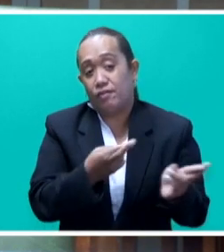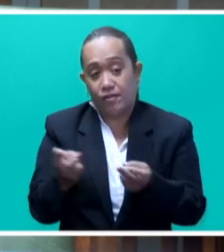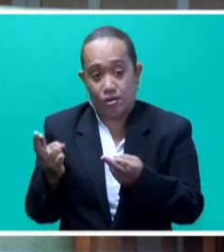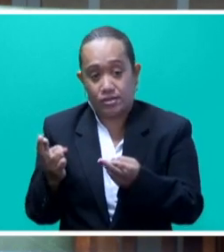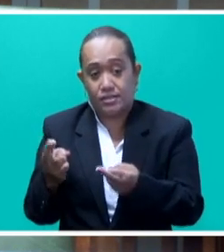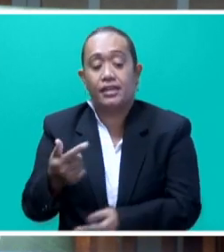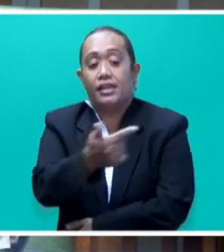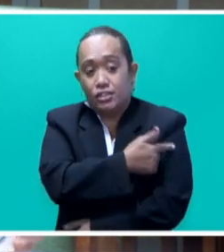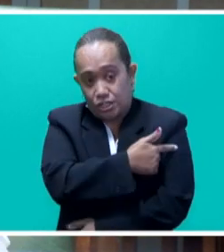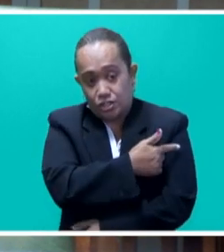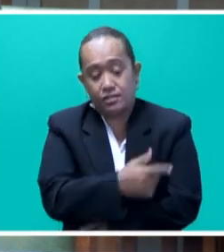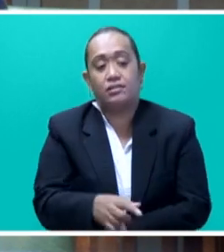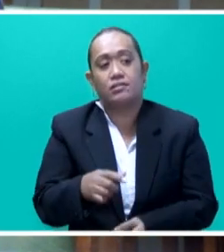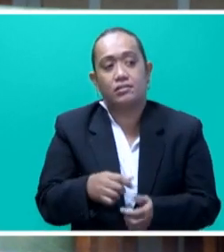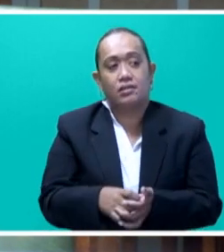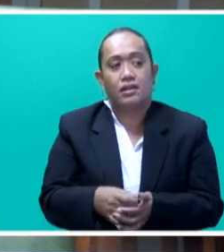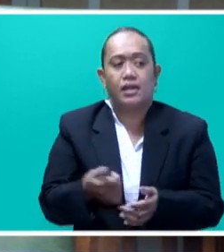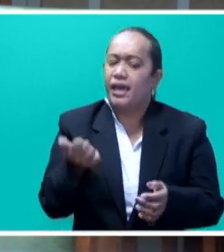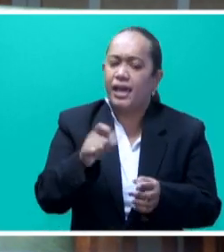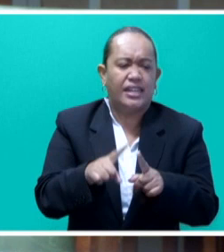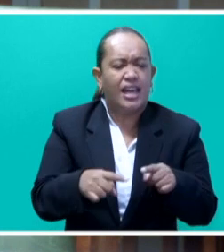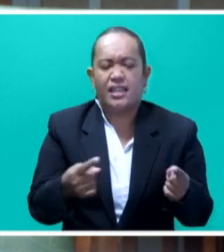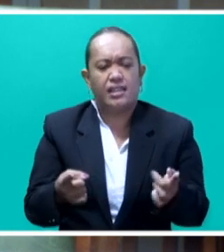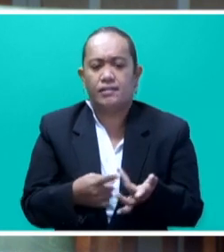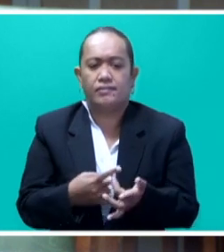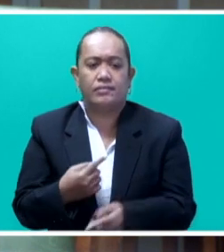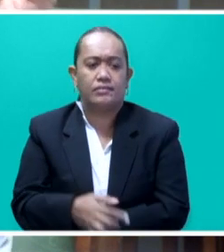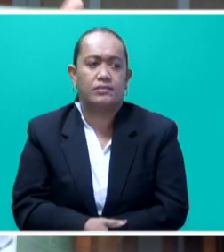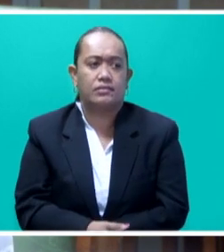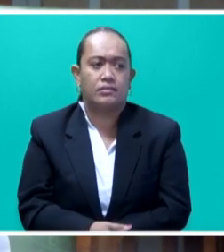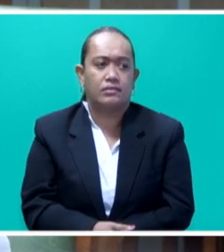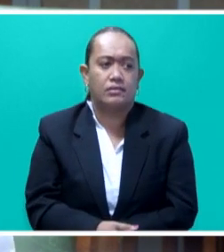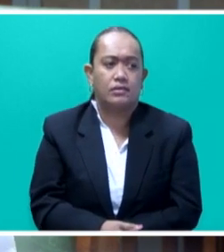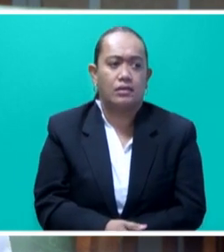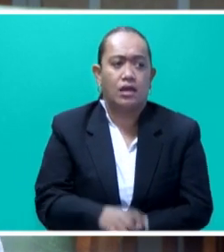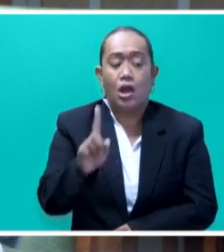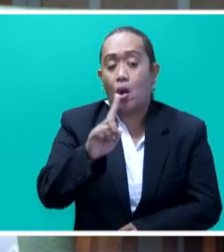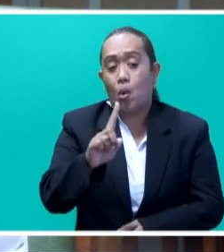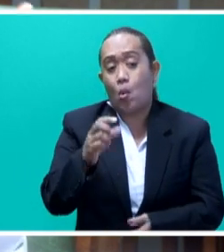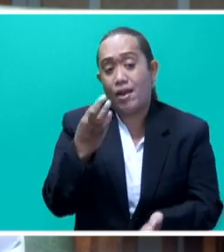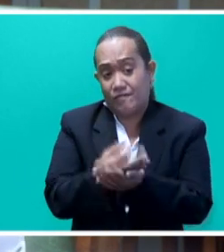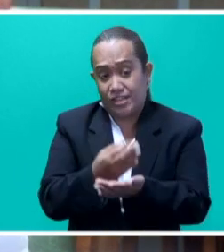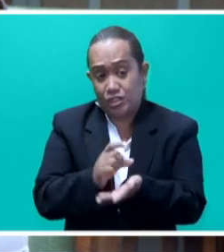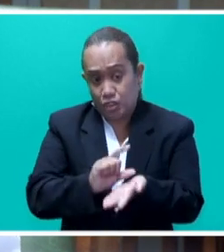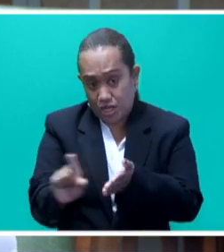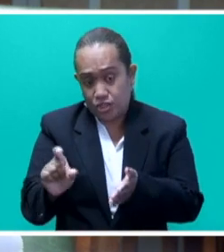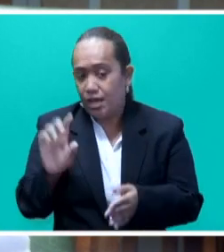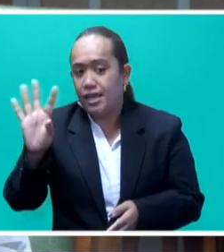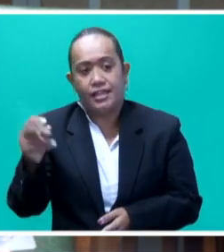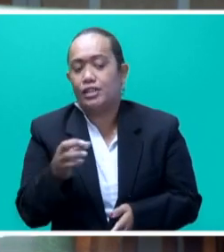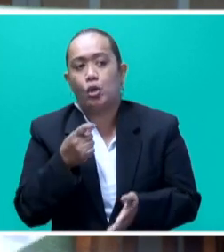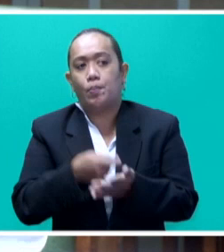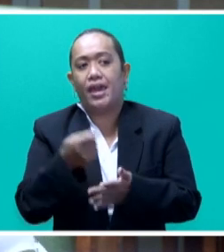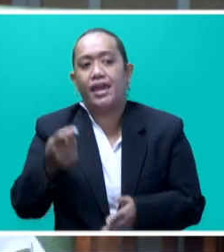get injections or dressings and any other minor dressings. Whatever fee is charged by the doctor, they don't pay.